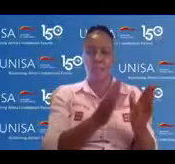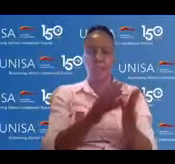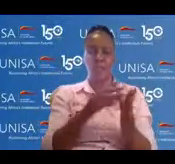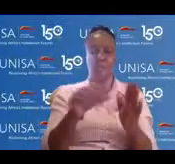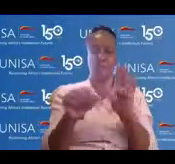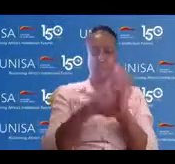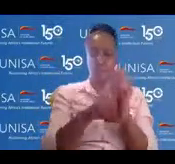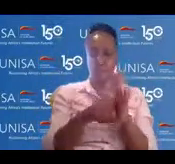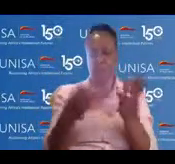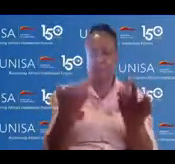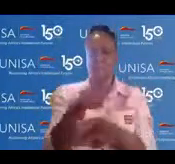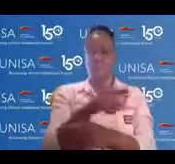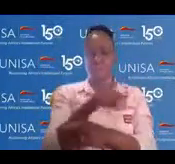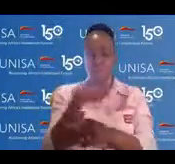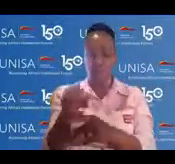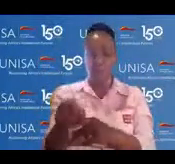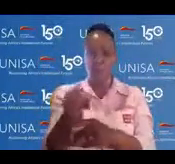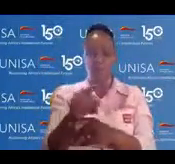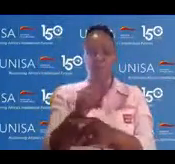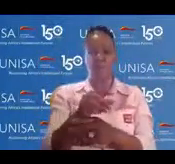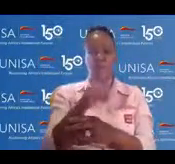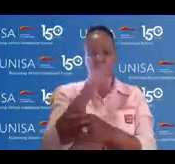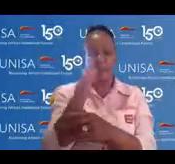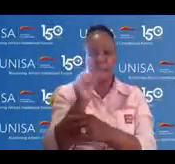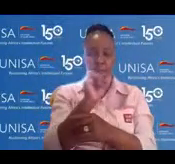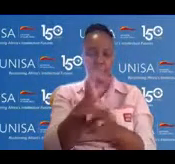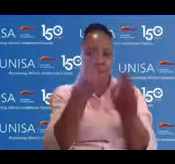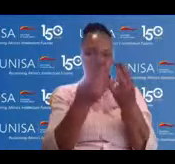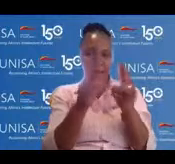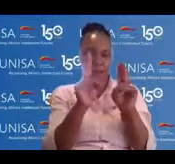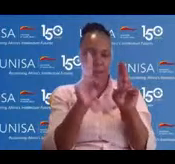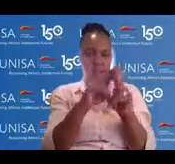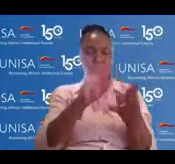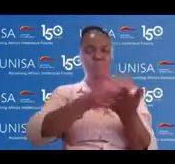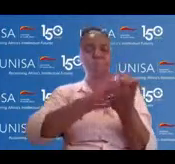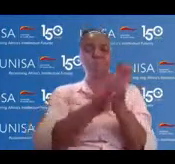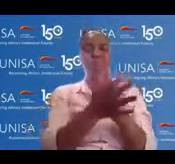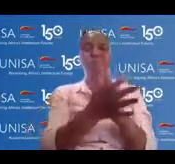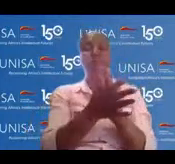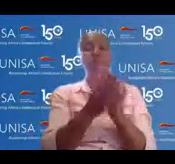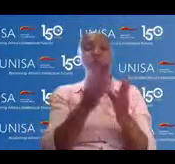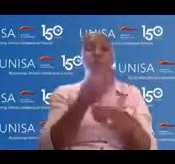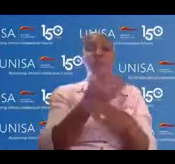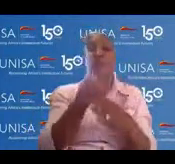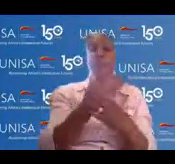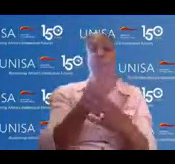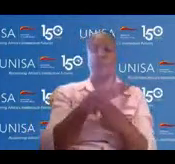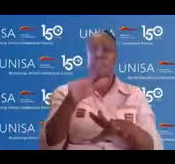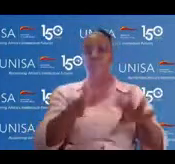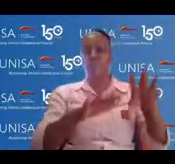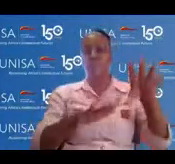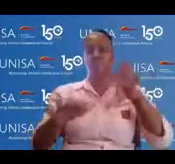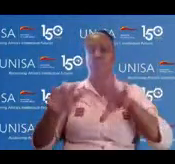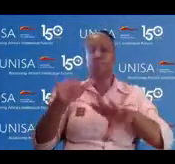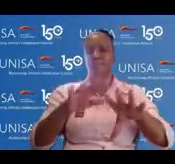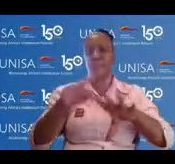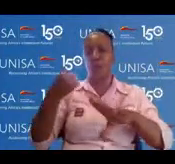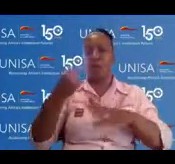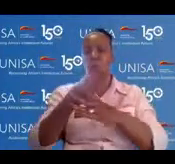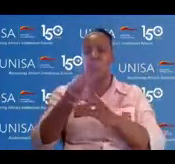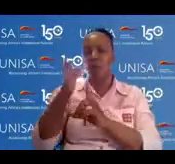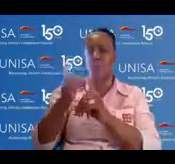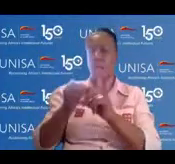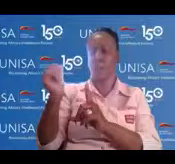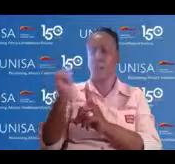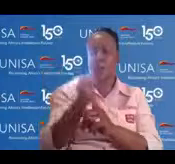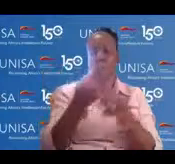brand reputation of your university can be tarnished and makes employers hesitant to hire anyone who comes from that university. So we need